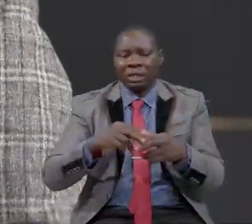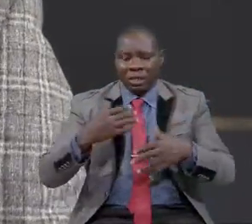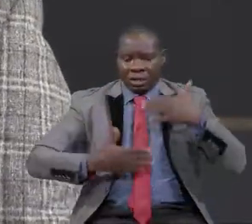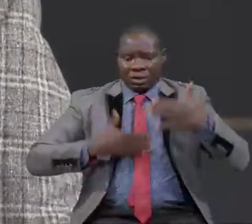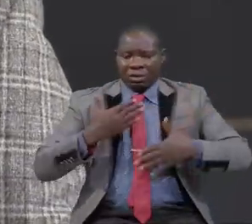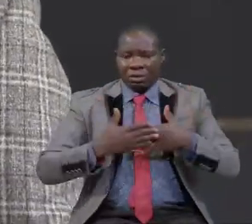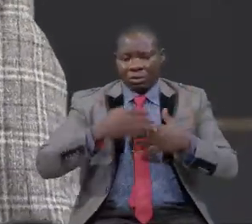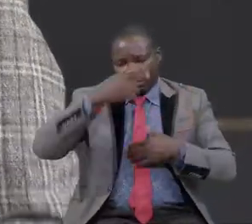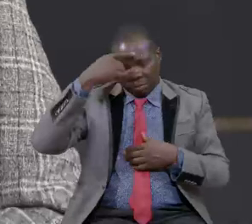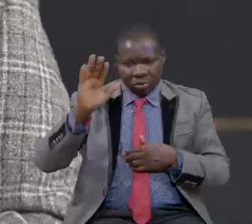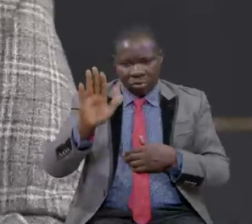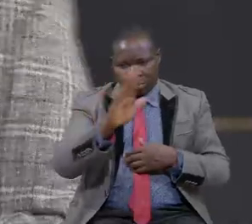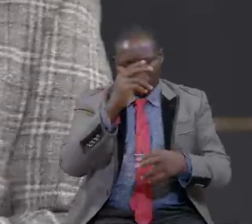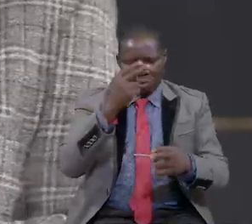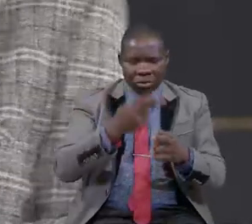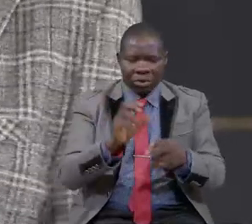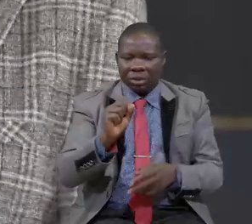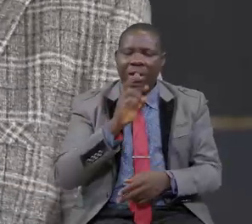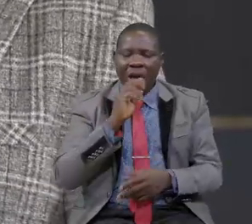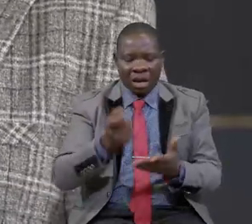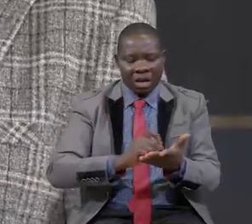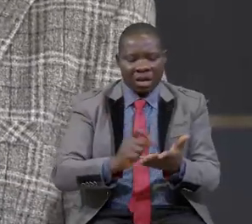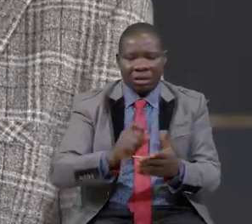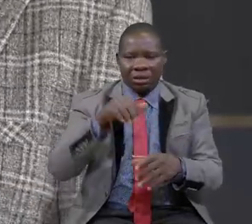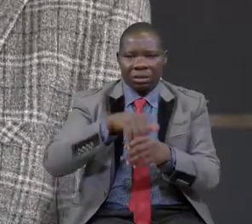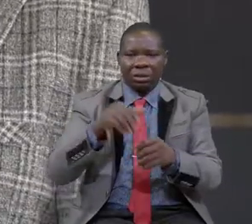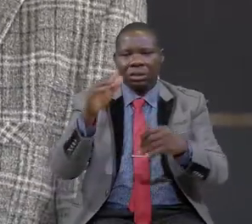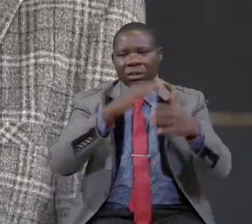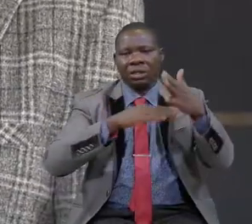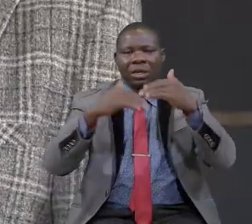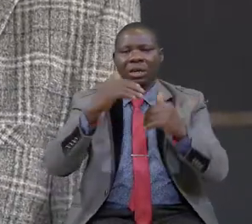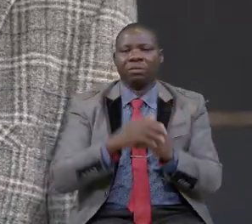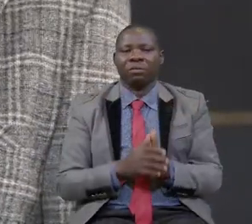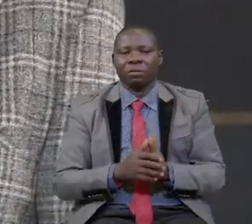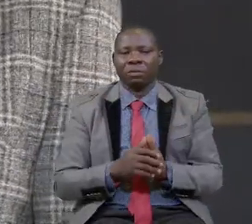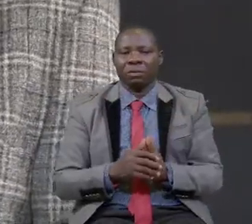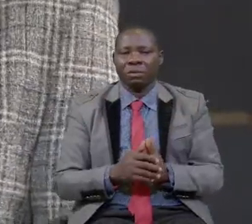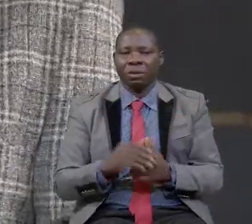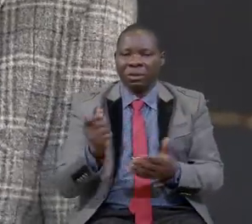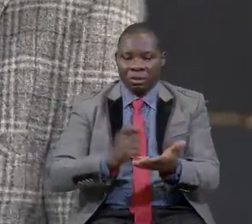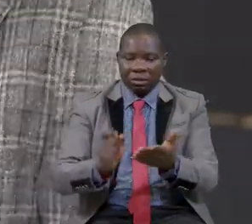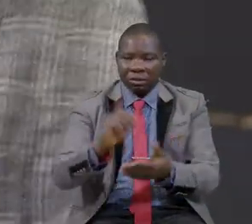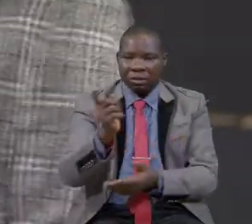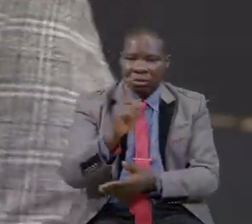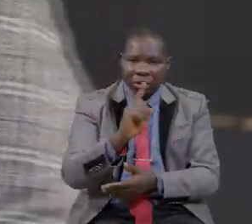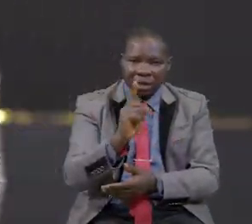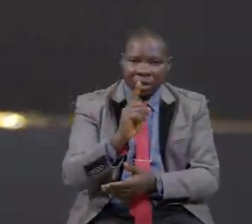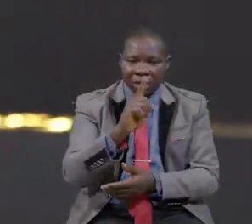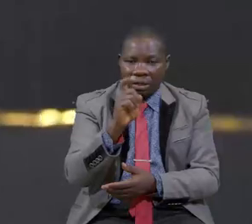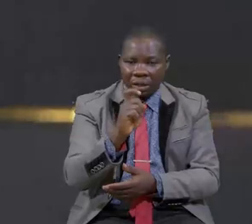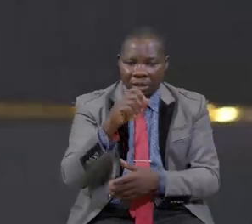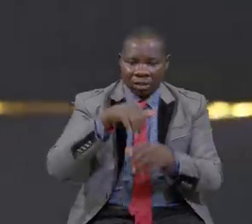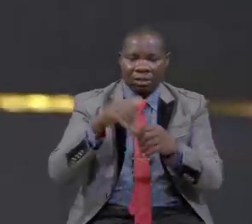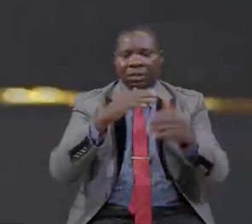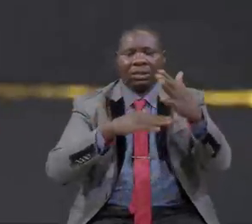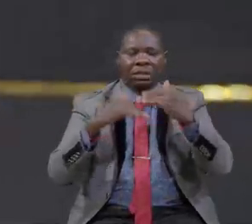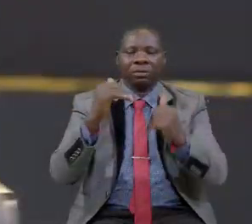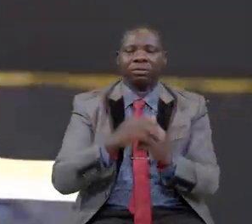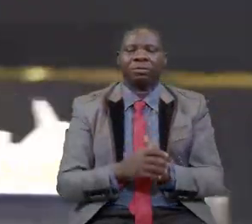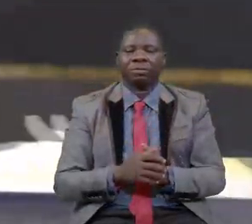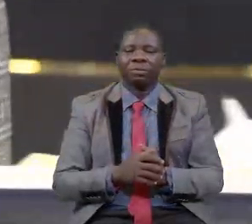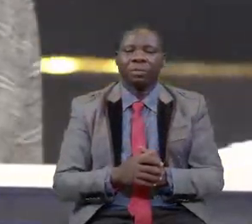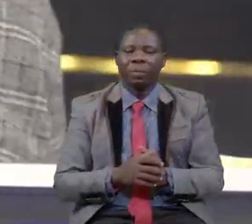names are written in where? In heaven. If